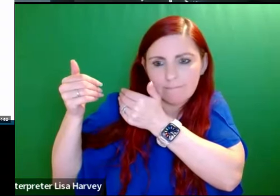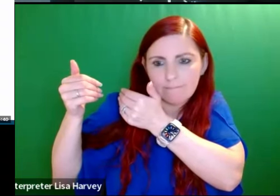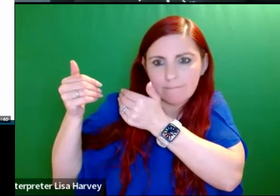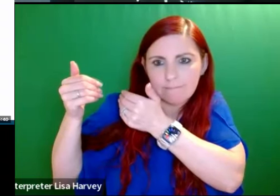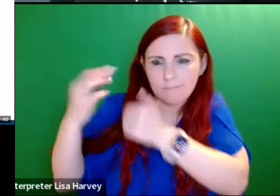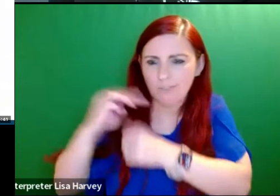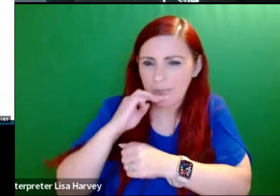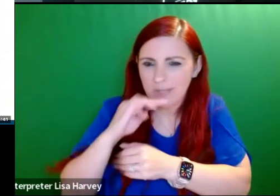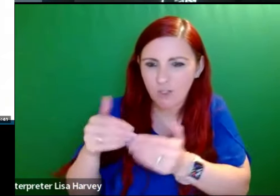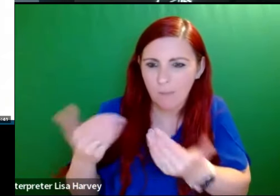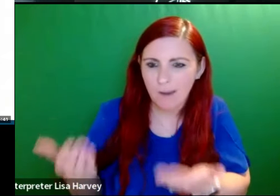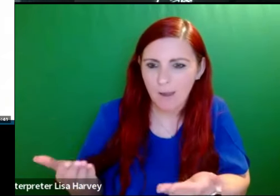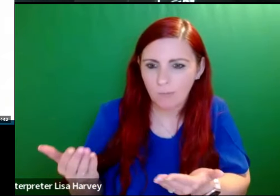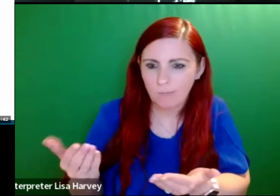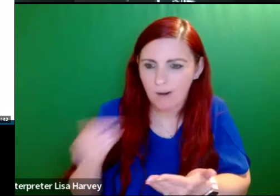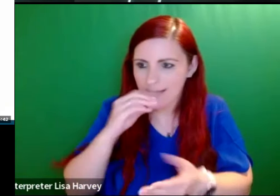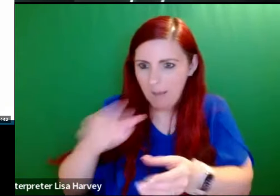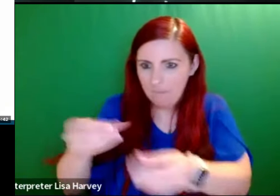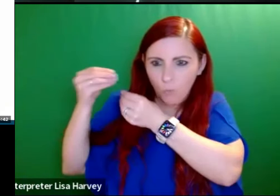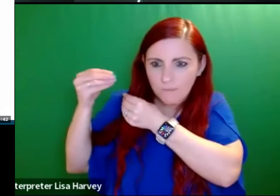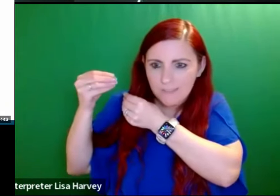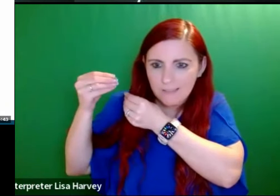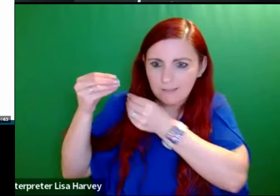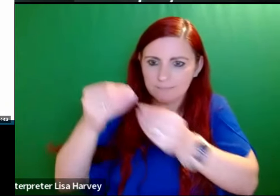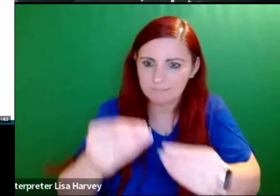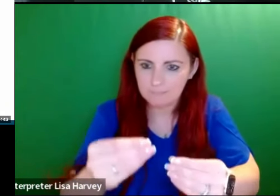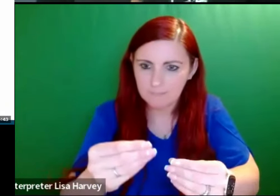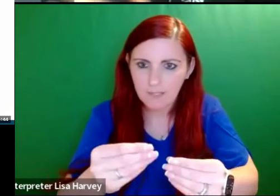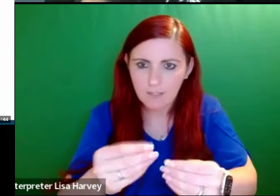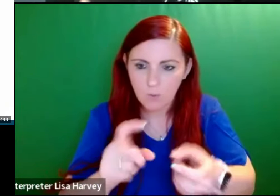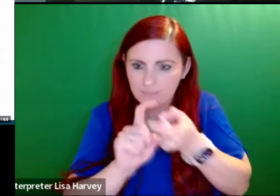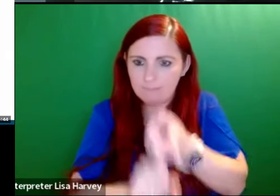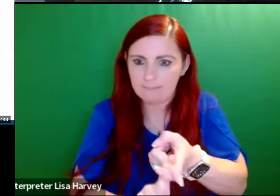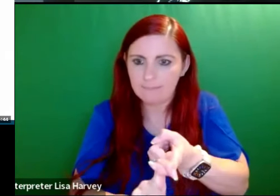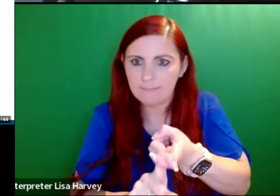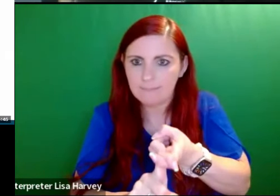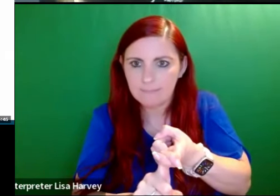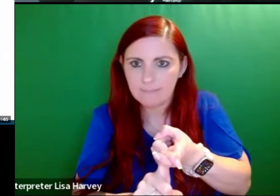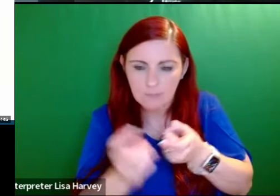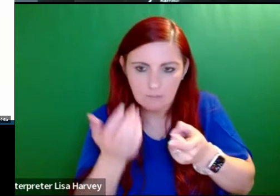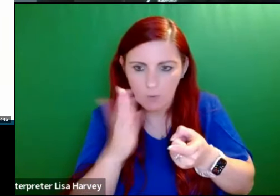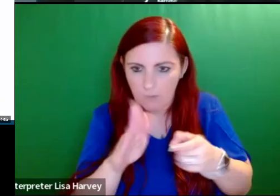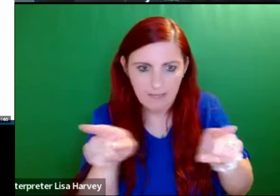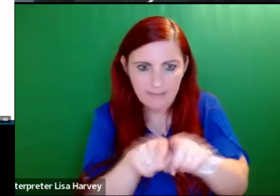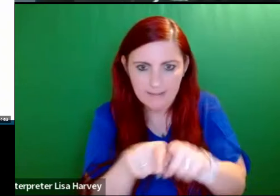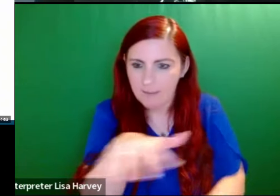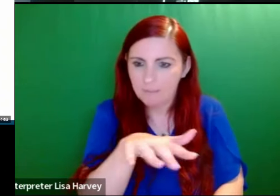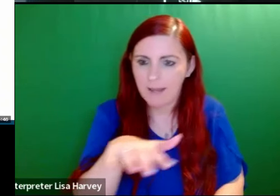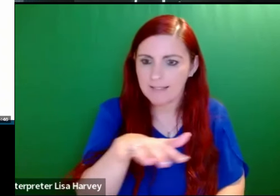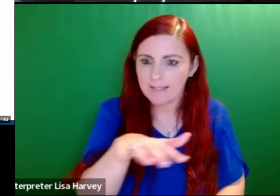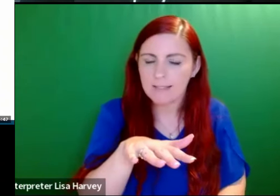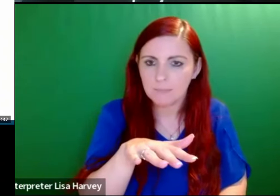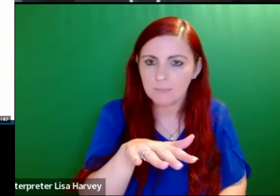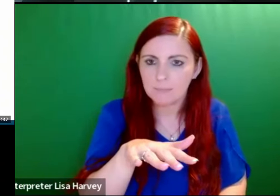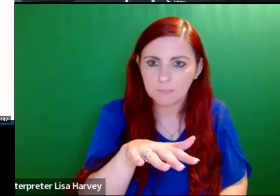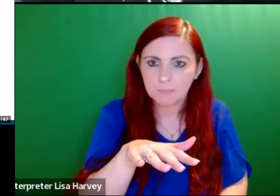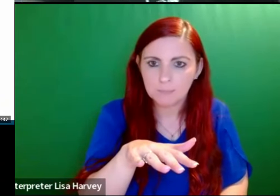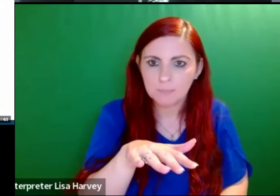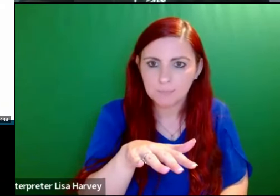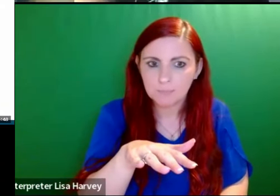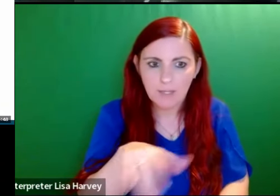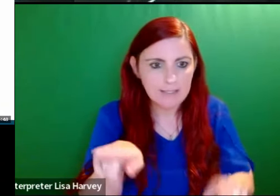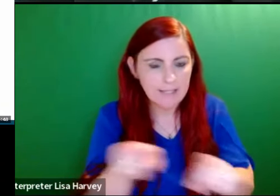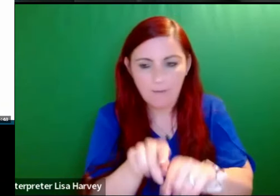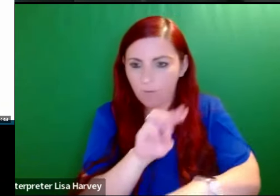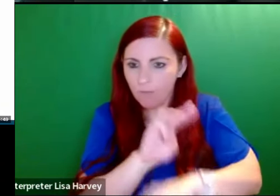for shop anymore. Okay, so it's constrained. It has to be signed in a certain place, and same with mother